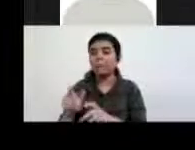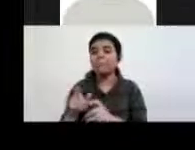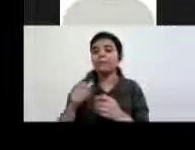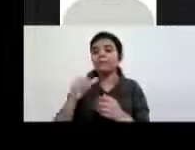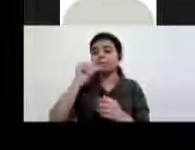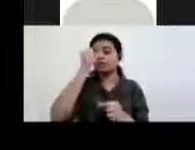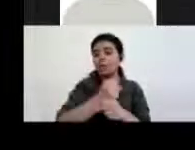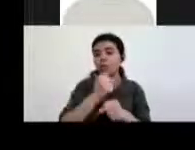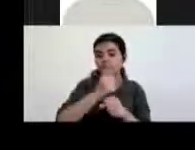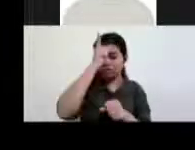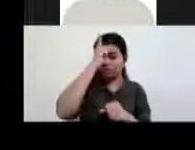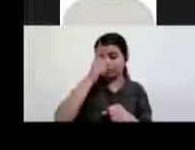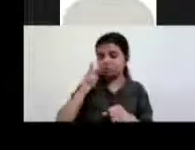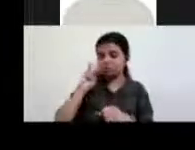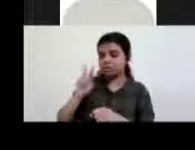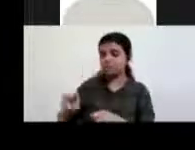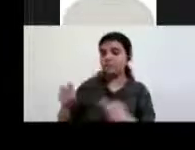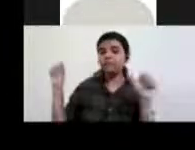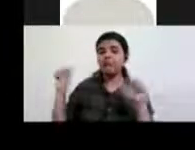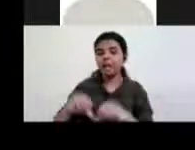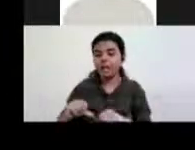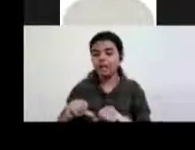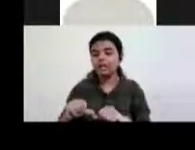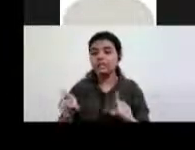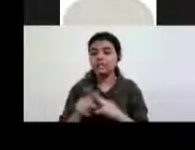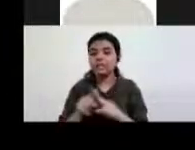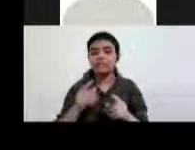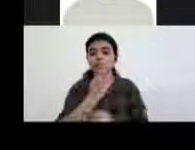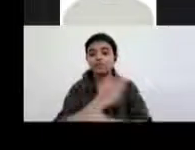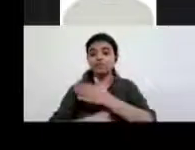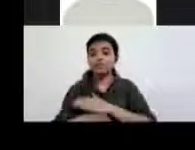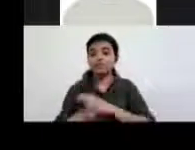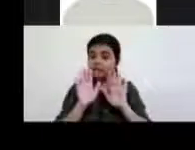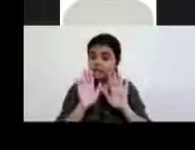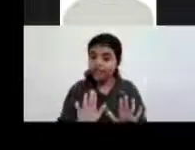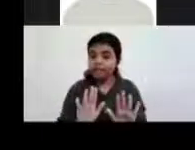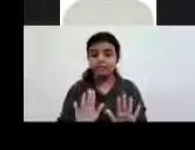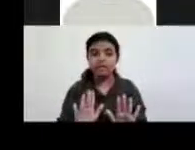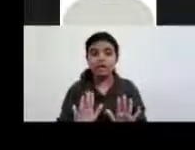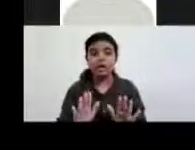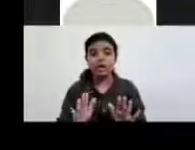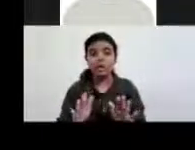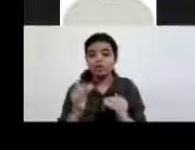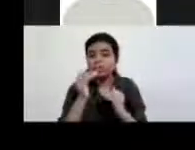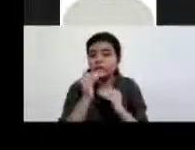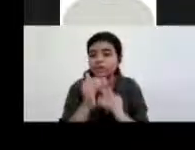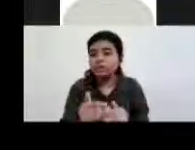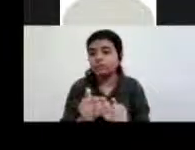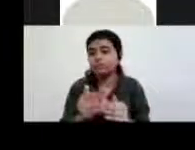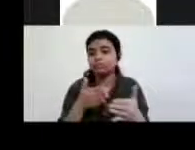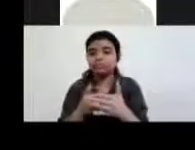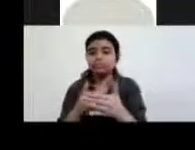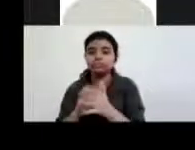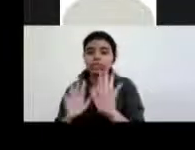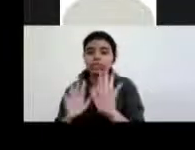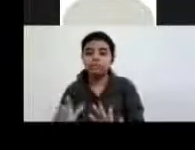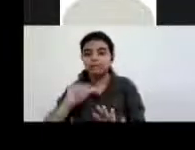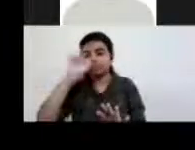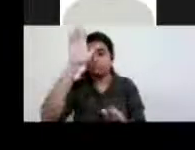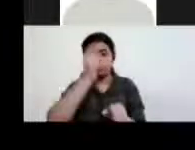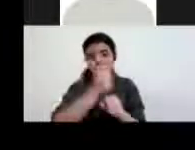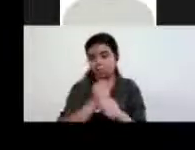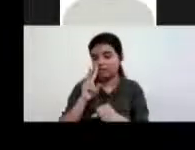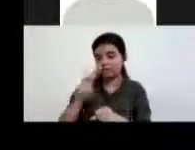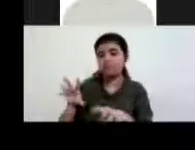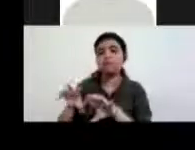and probably even more citizens in the country do have any kind of limitation in their life. And also